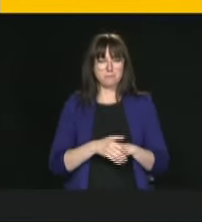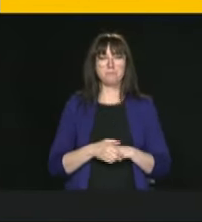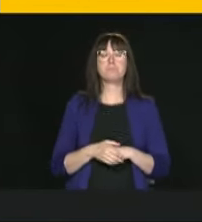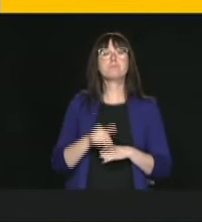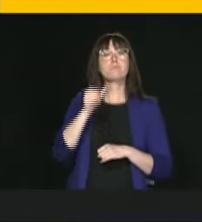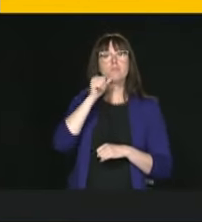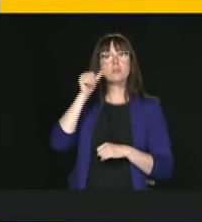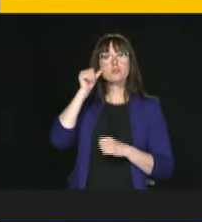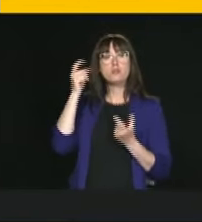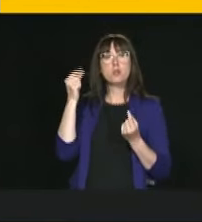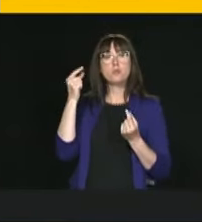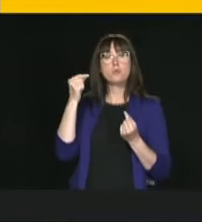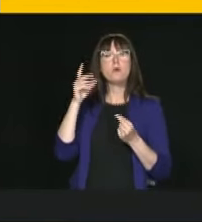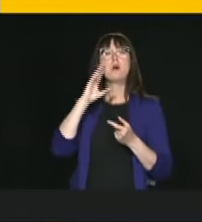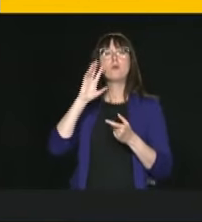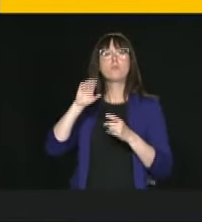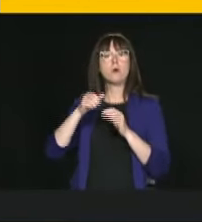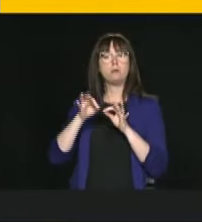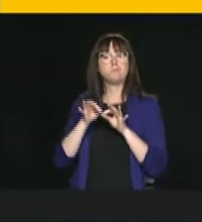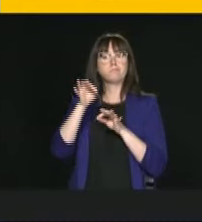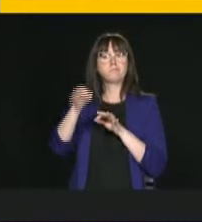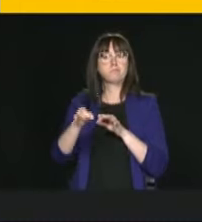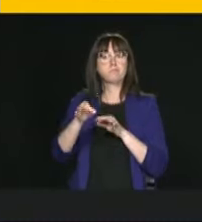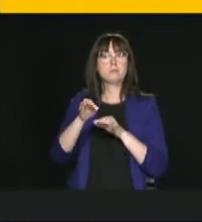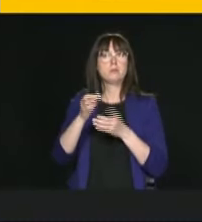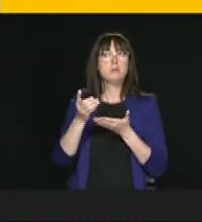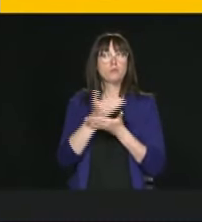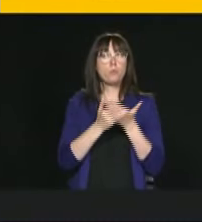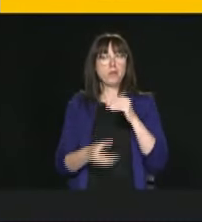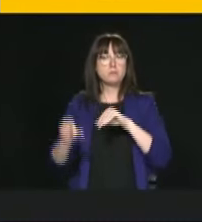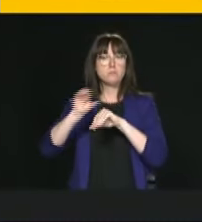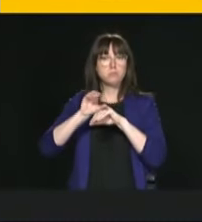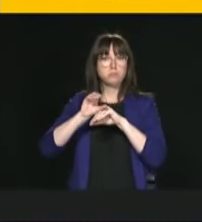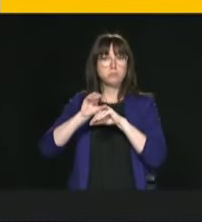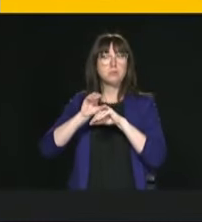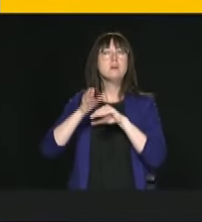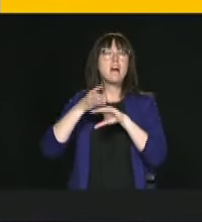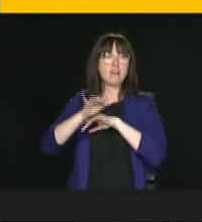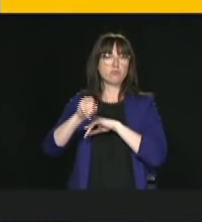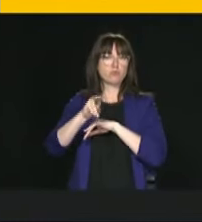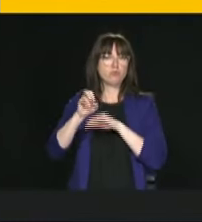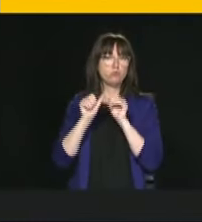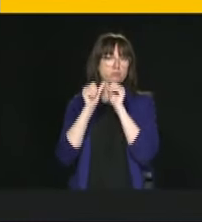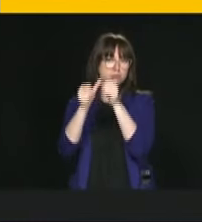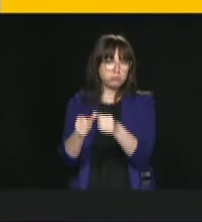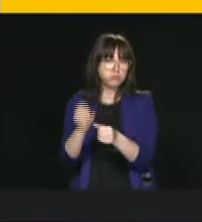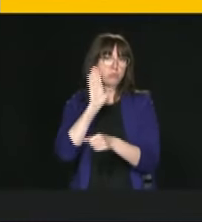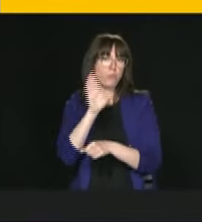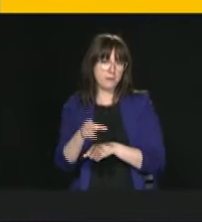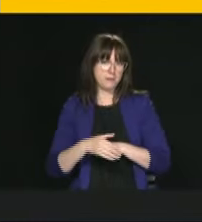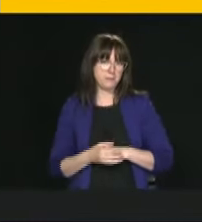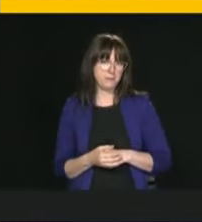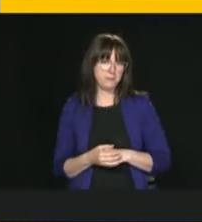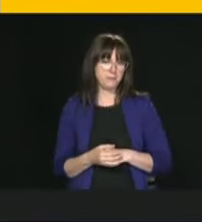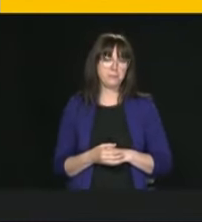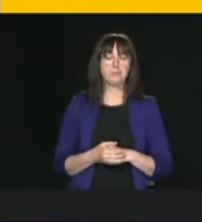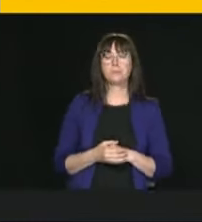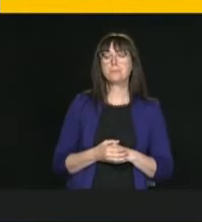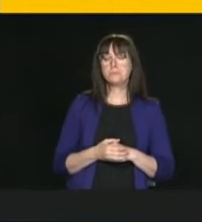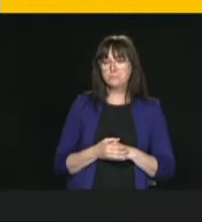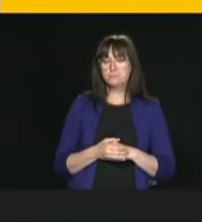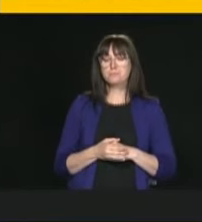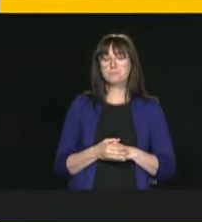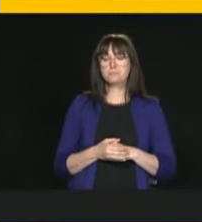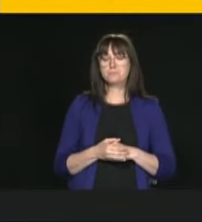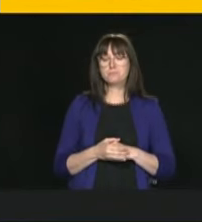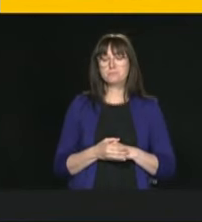would be extending the Canada Emergency Wage Subsidy beyond June. At the same time, we're